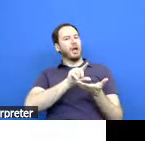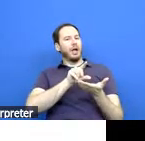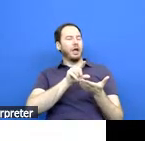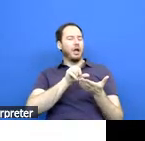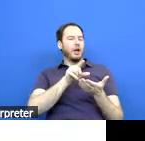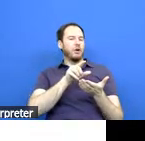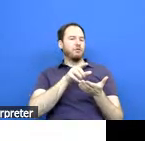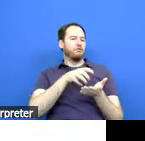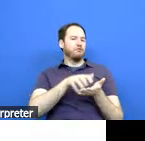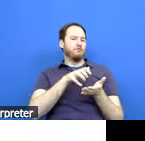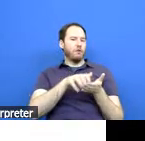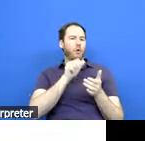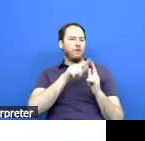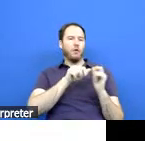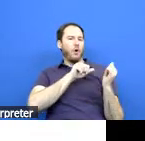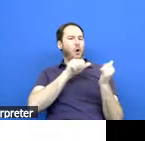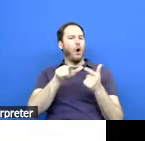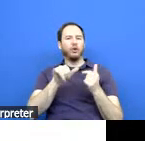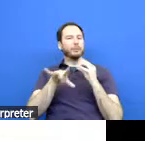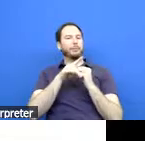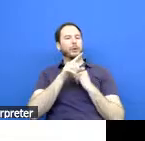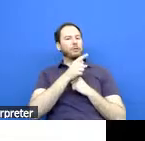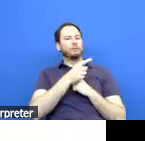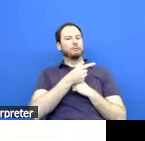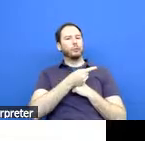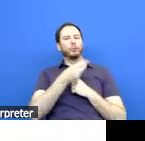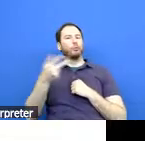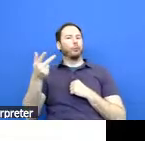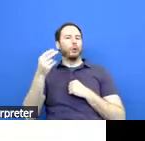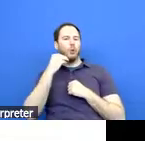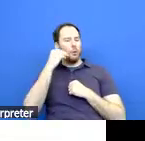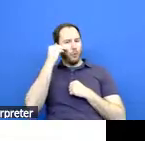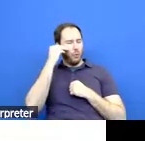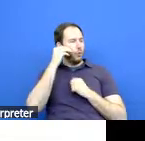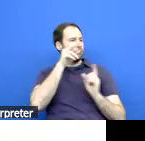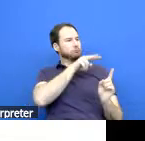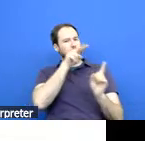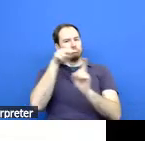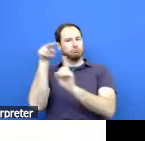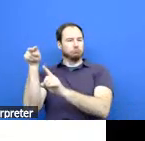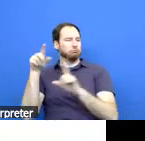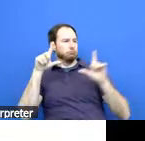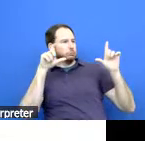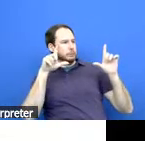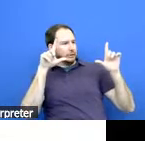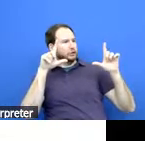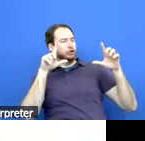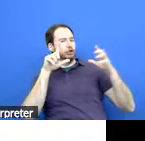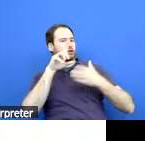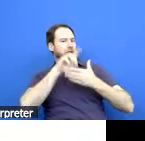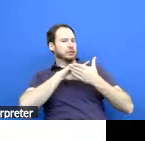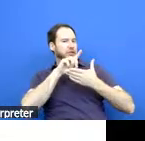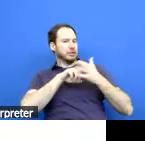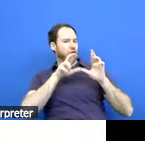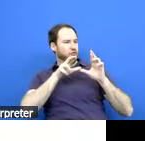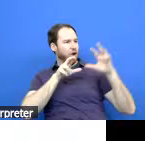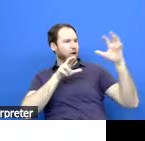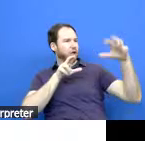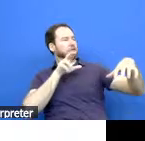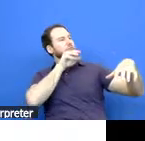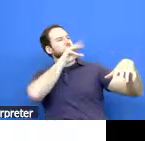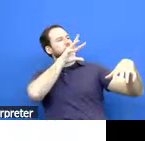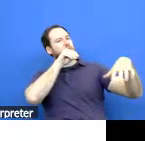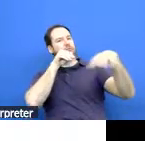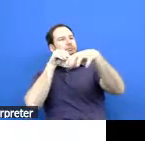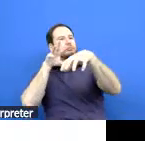It doesn't have to be for all the homes, just pick a couple. If there's one at each end of the hill, maybe pick one at the bottom,